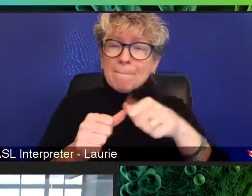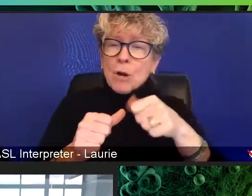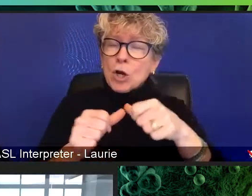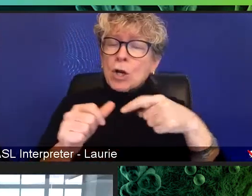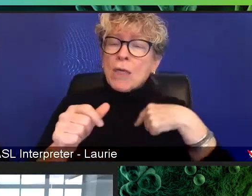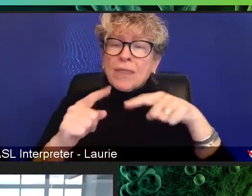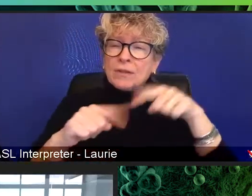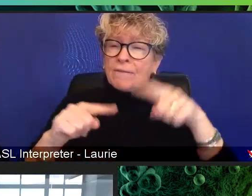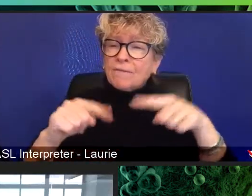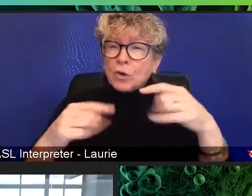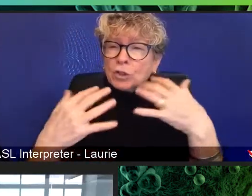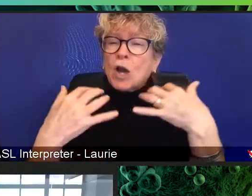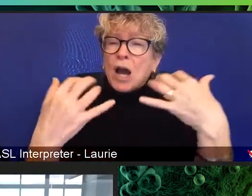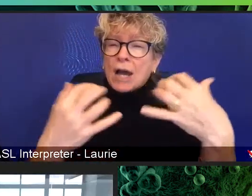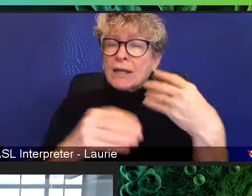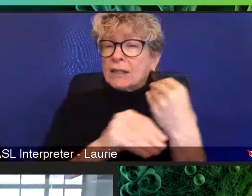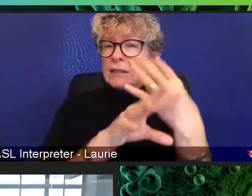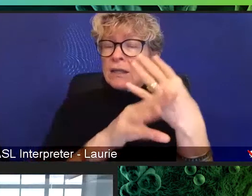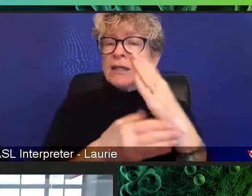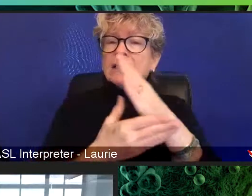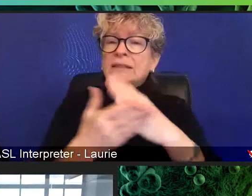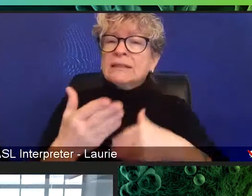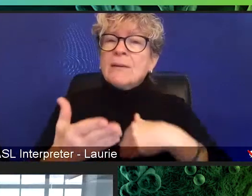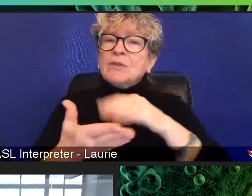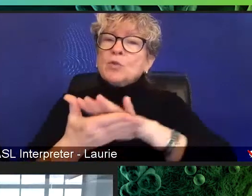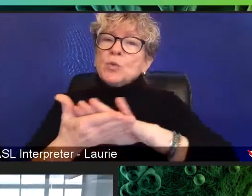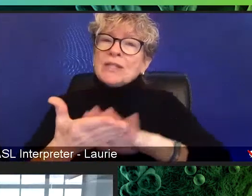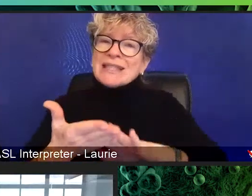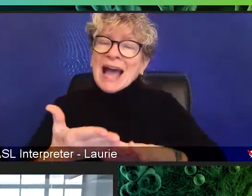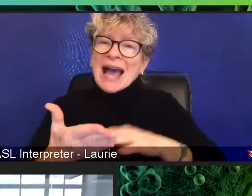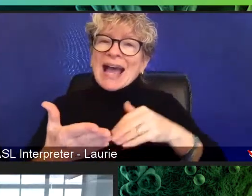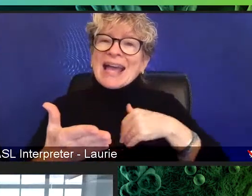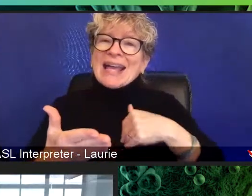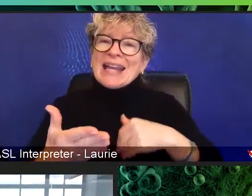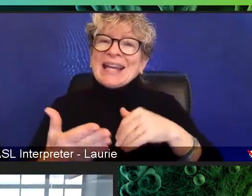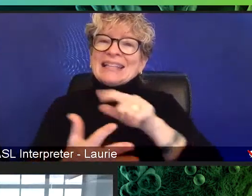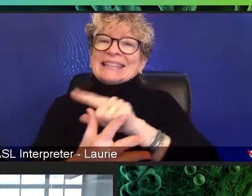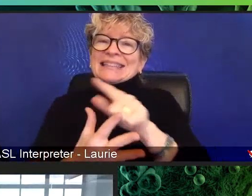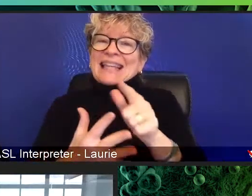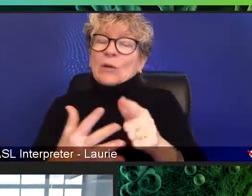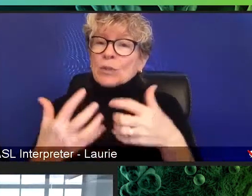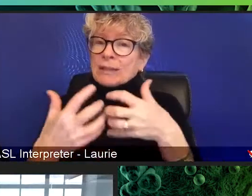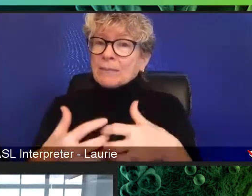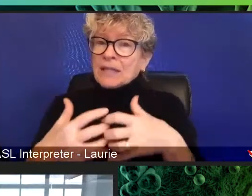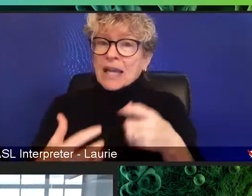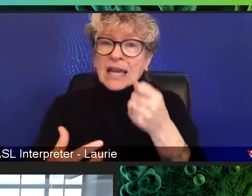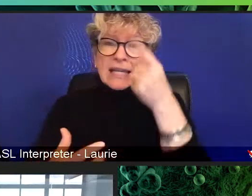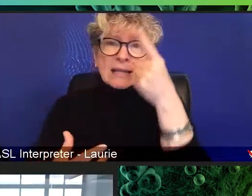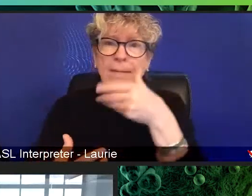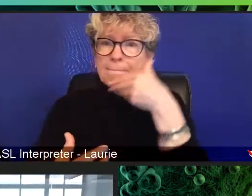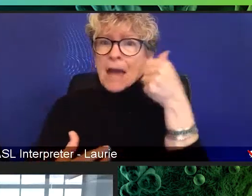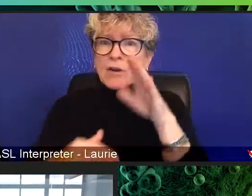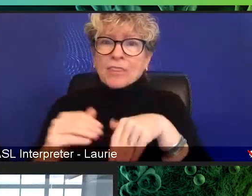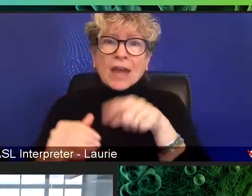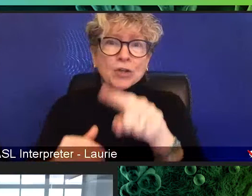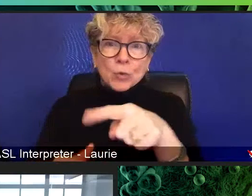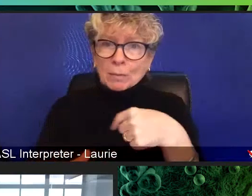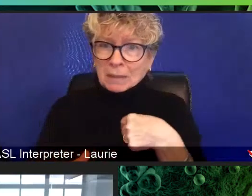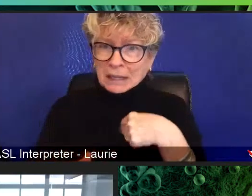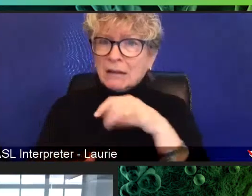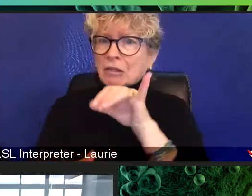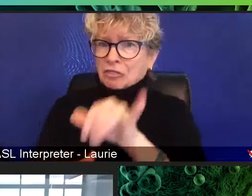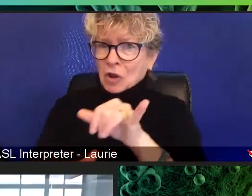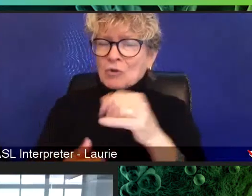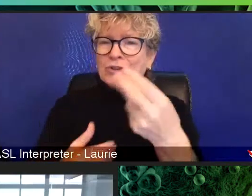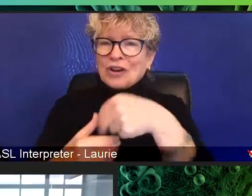to design sequencing machines and understand sequencing probably better than you or I could ever. And then there's other people who are